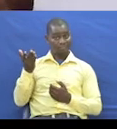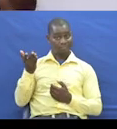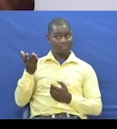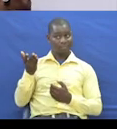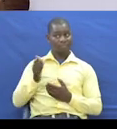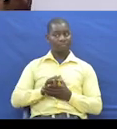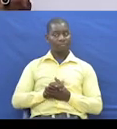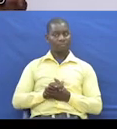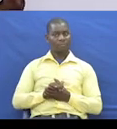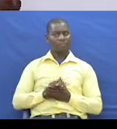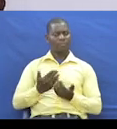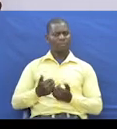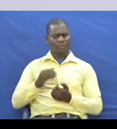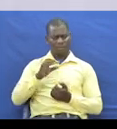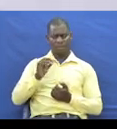that